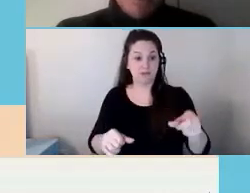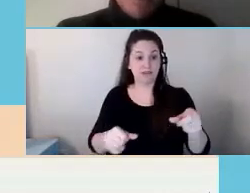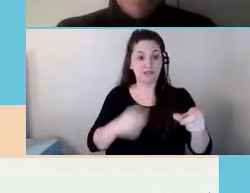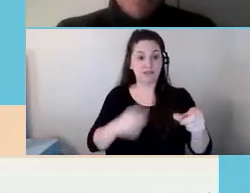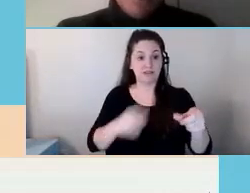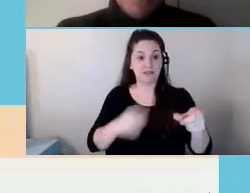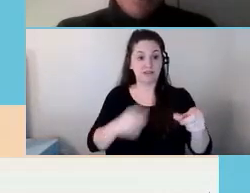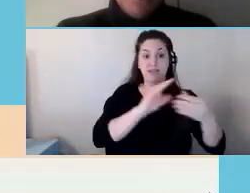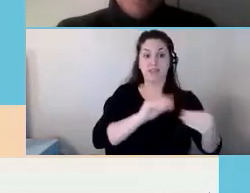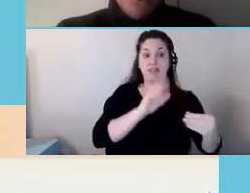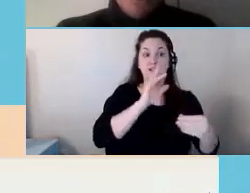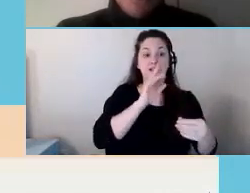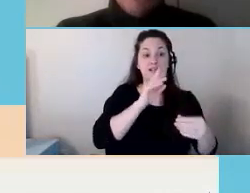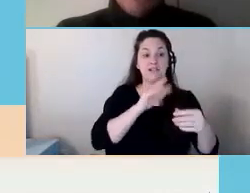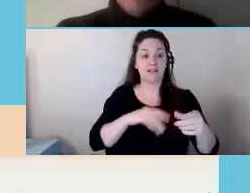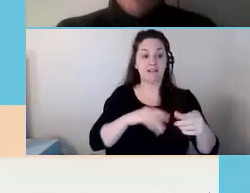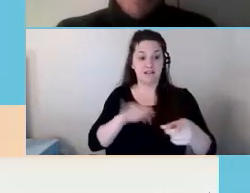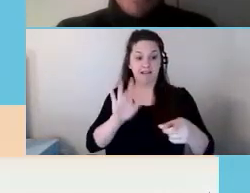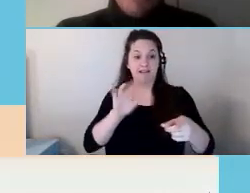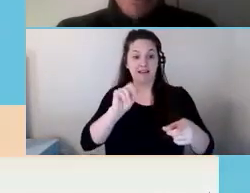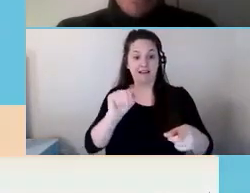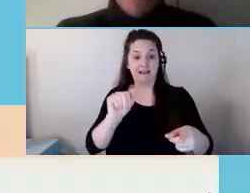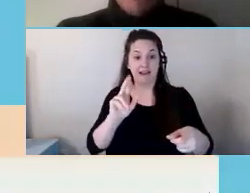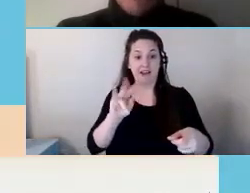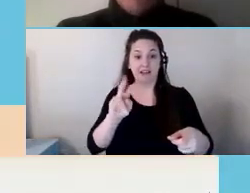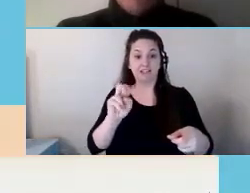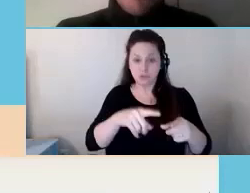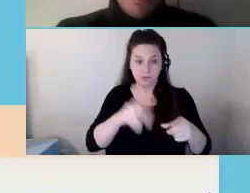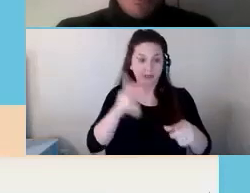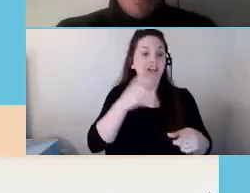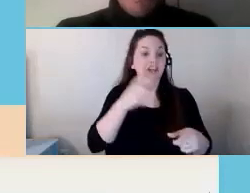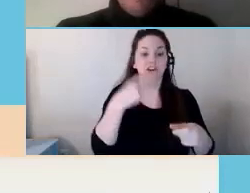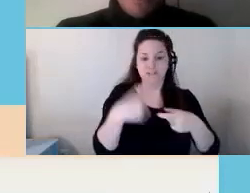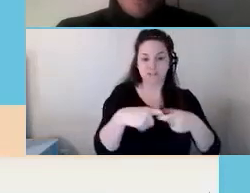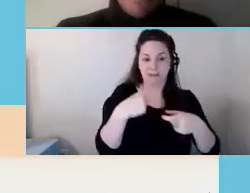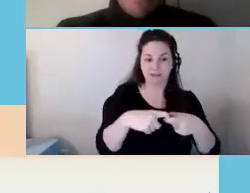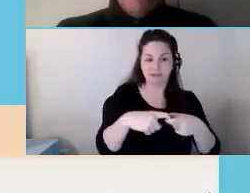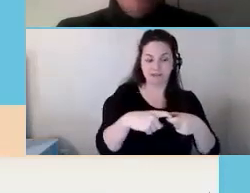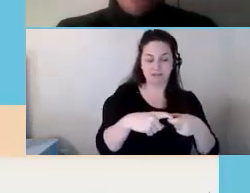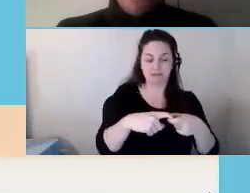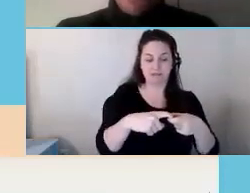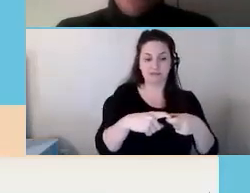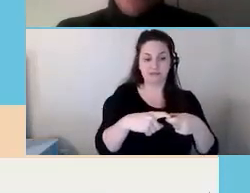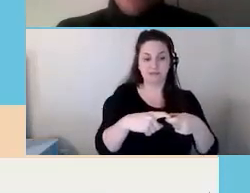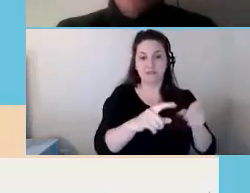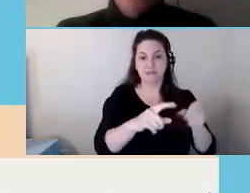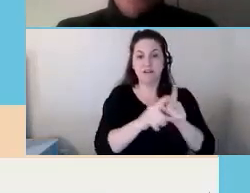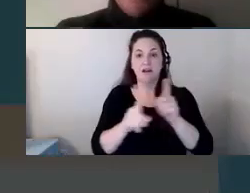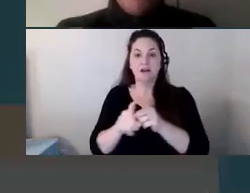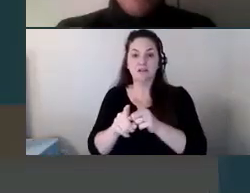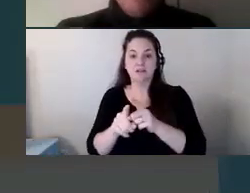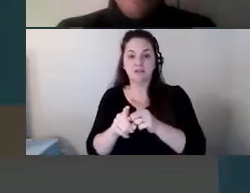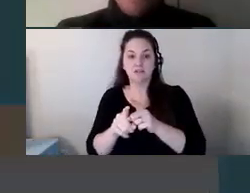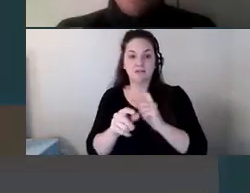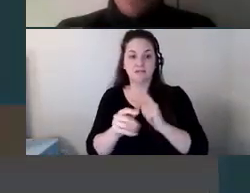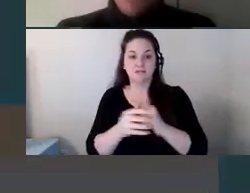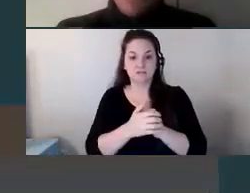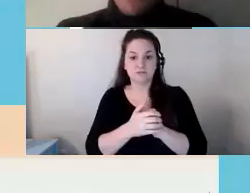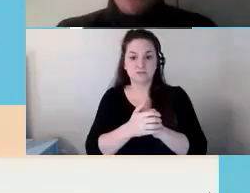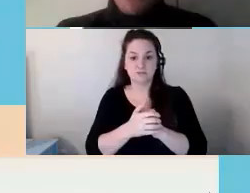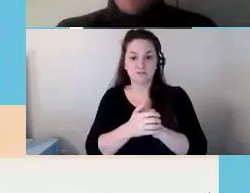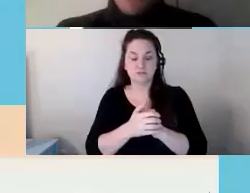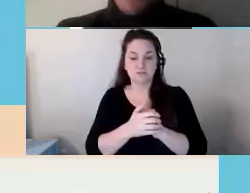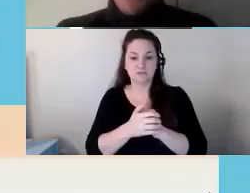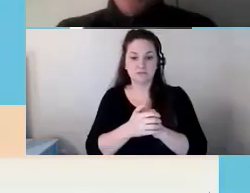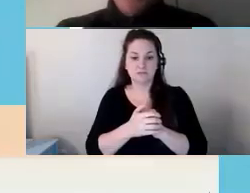Bienvenida. You can hear her in Spanish. My name is Dr. Lori and we Santa can Maria. follow along Welcome with to her our while presentation, we